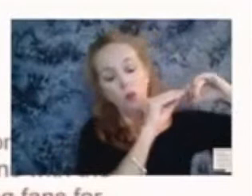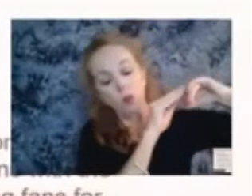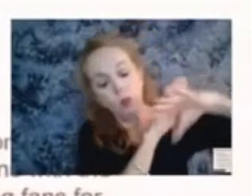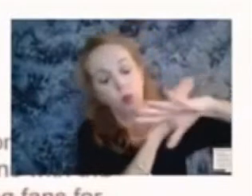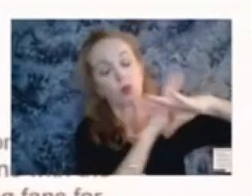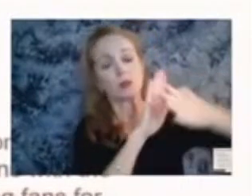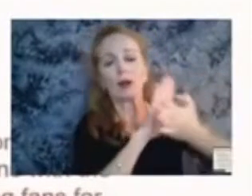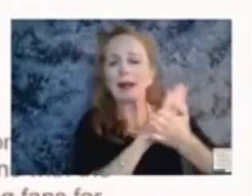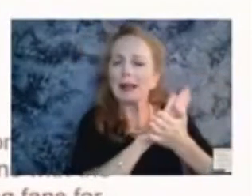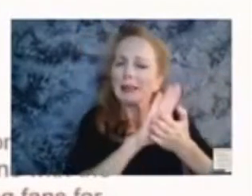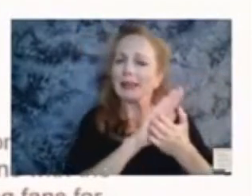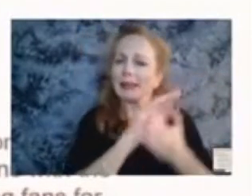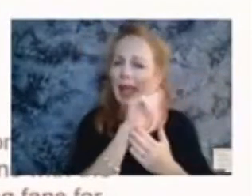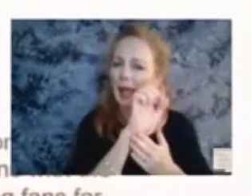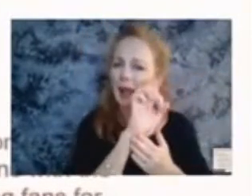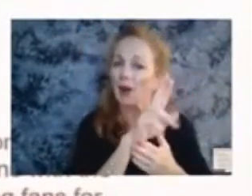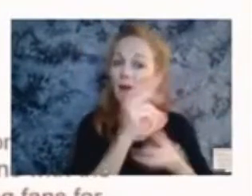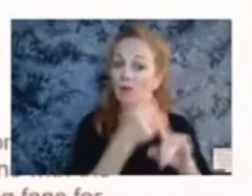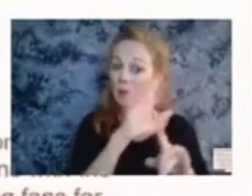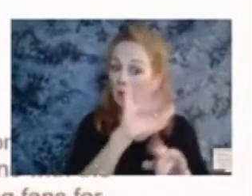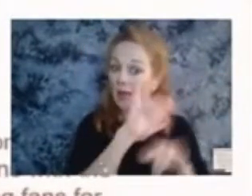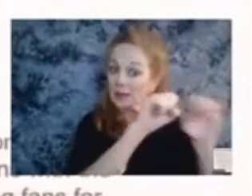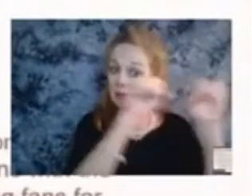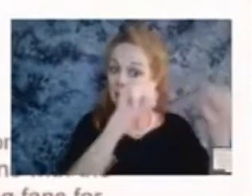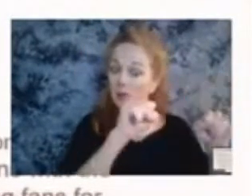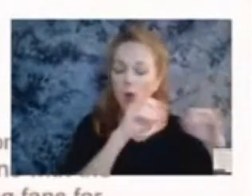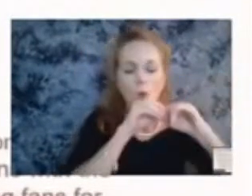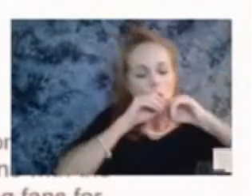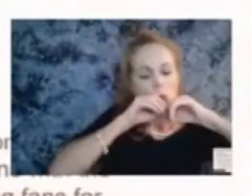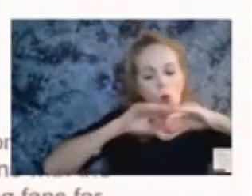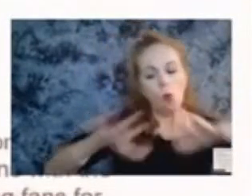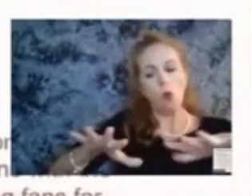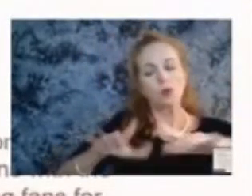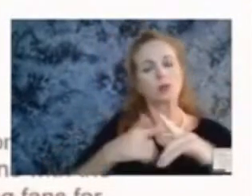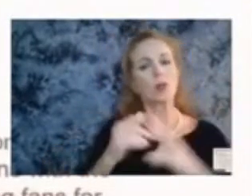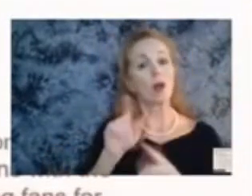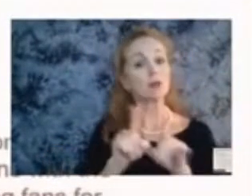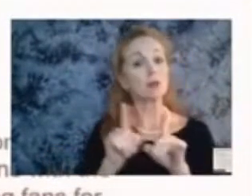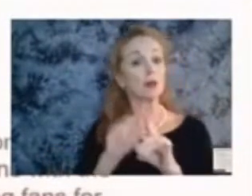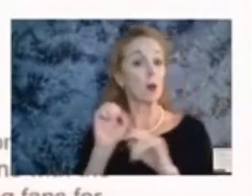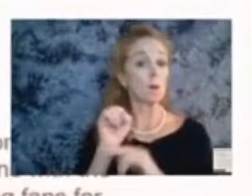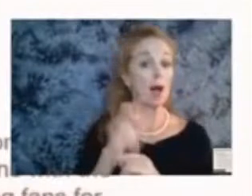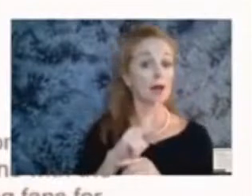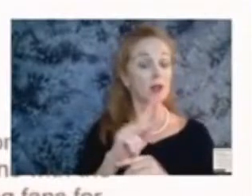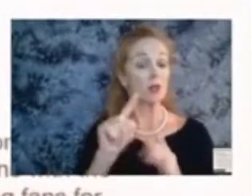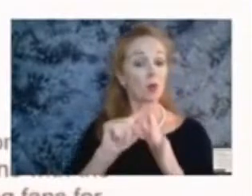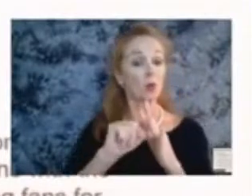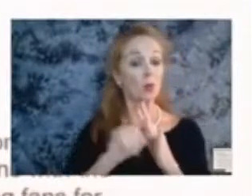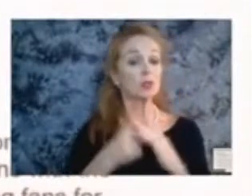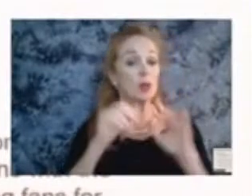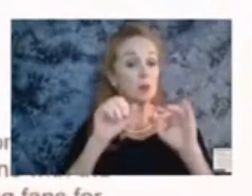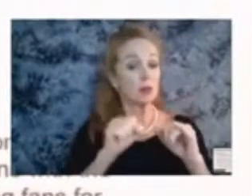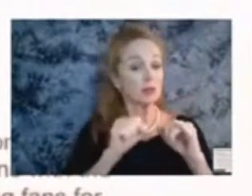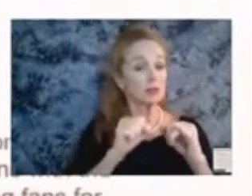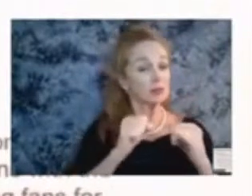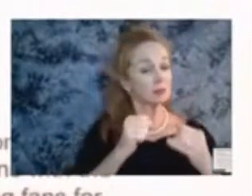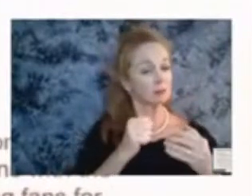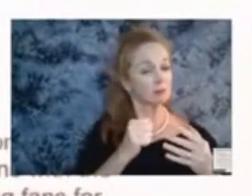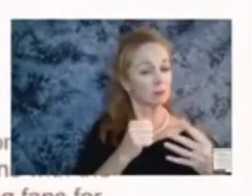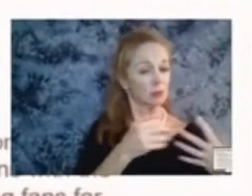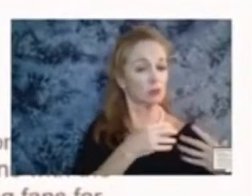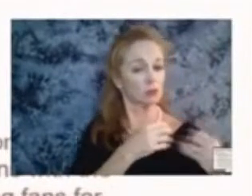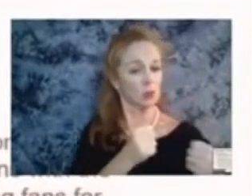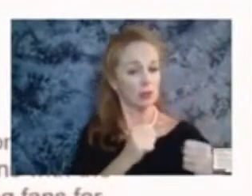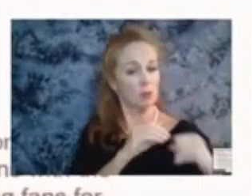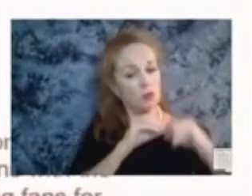those systems, and that they go back to their original capacity for pushing air and the performance of the